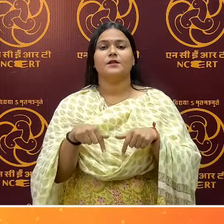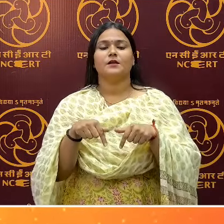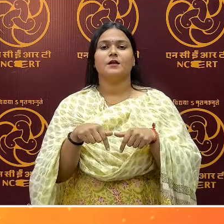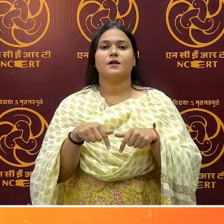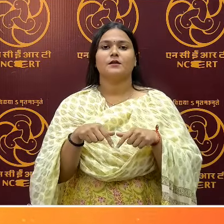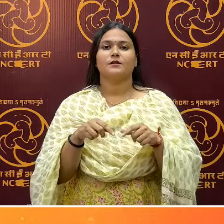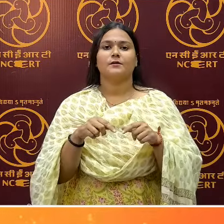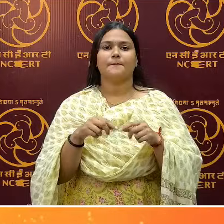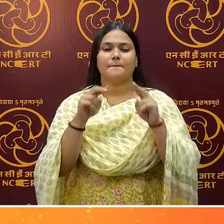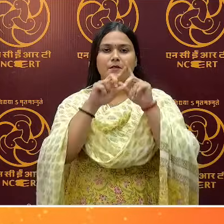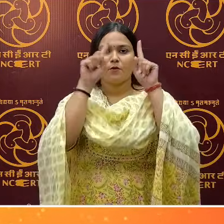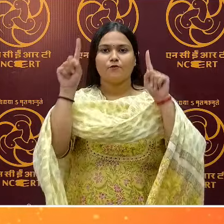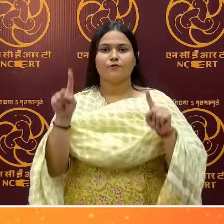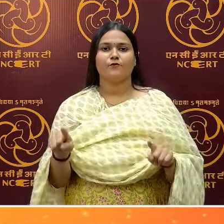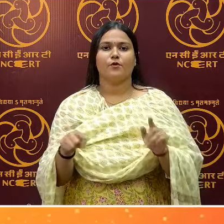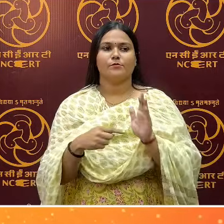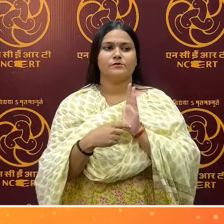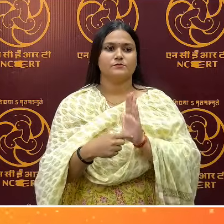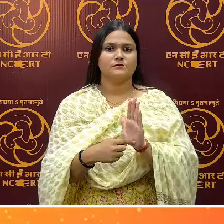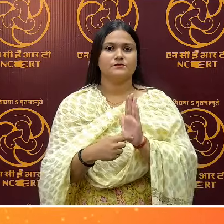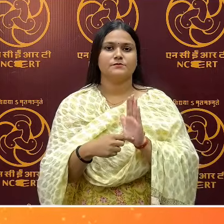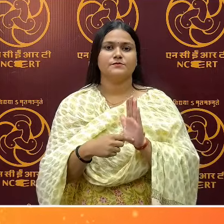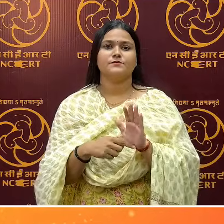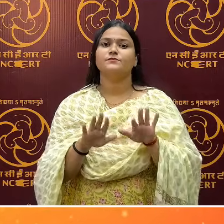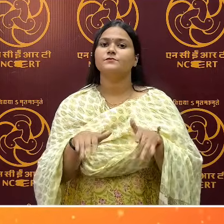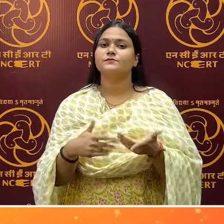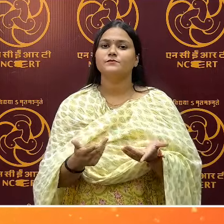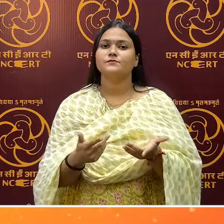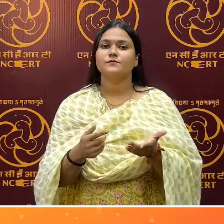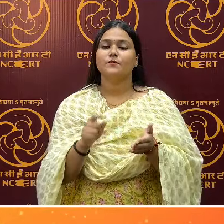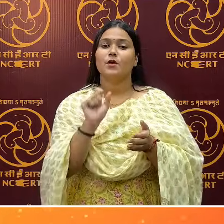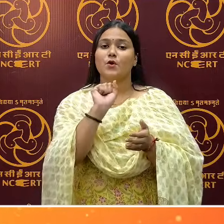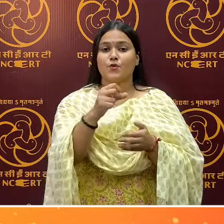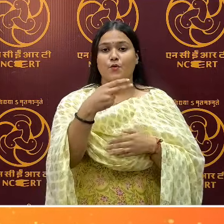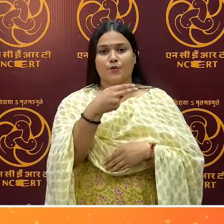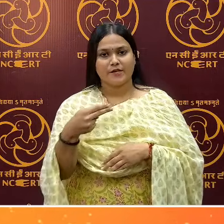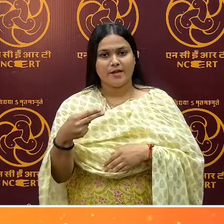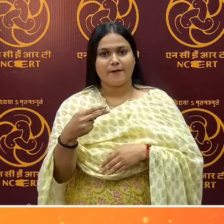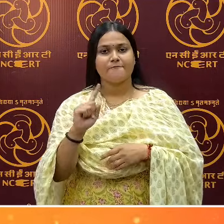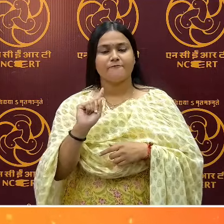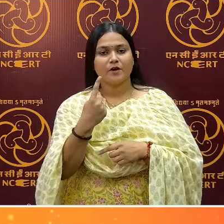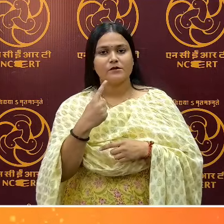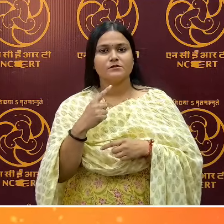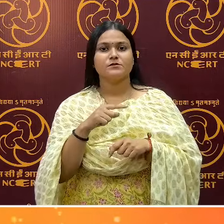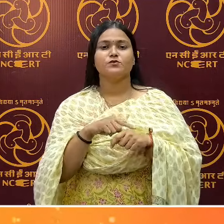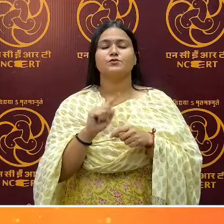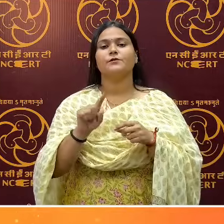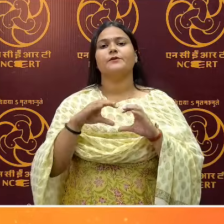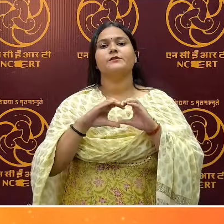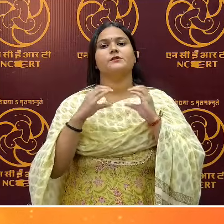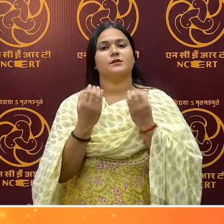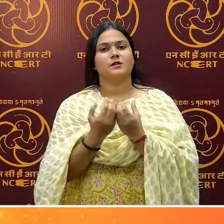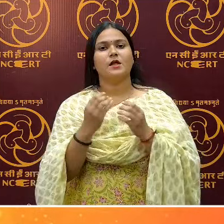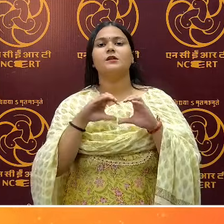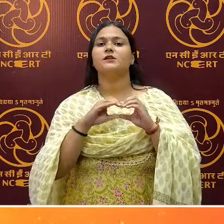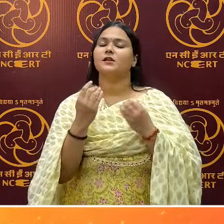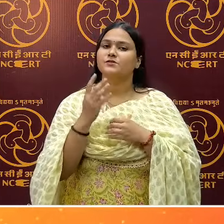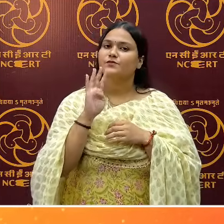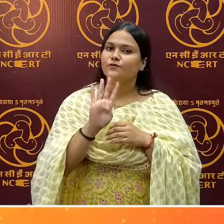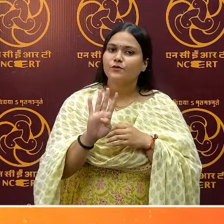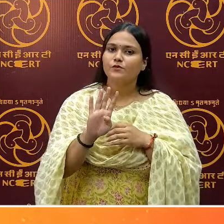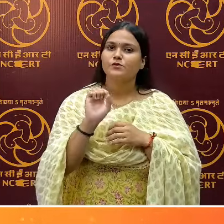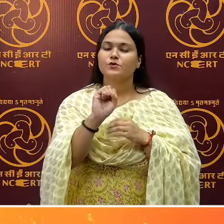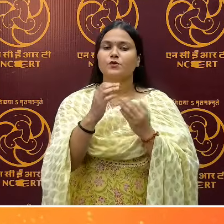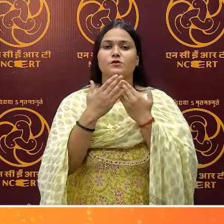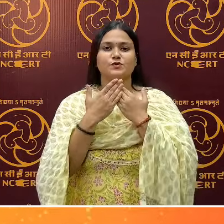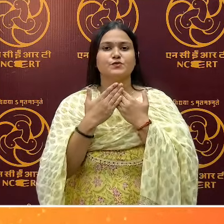particular format. All you have to do is write your name first and then the class is 4th, your